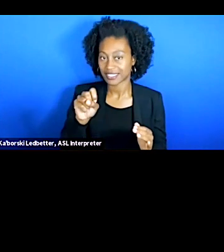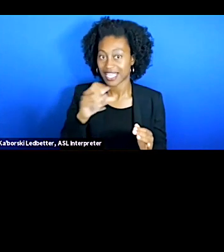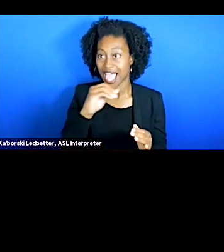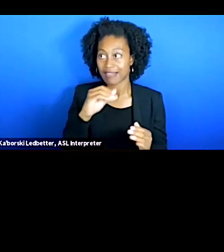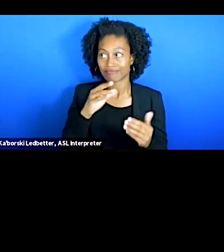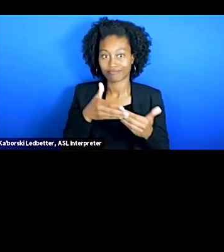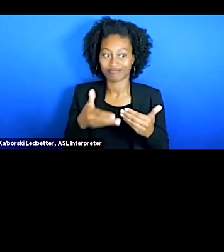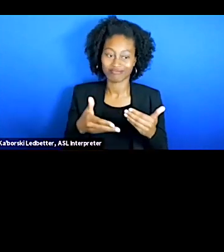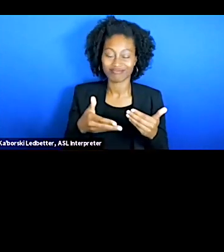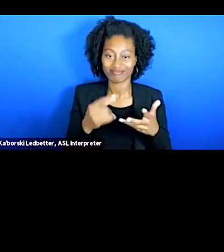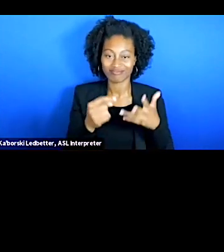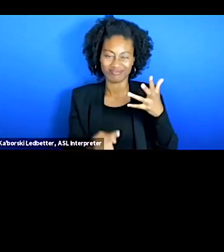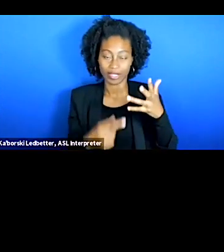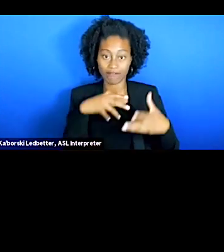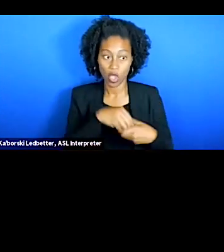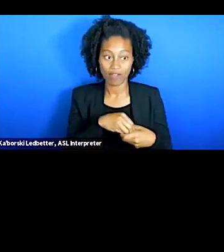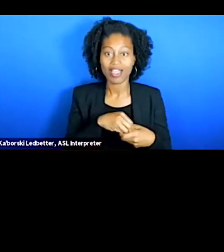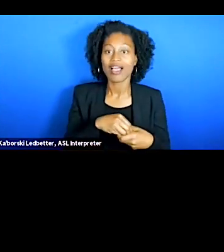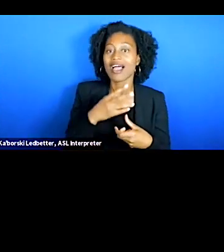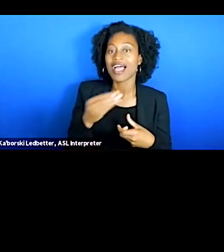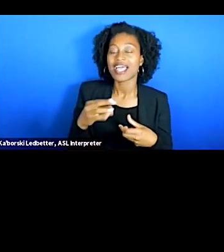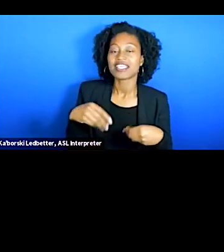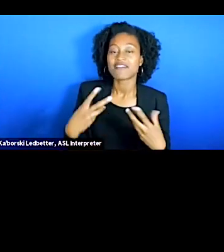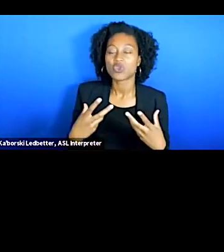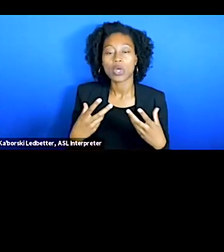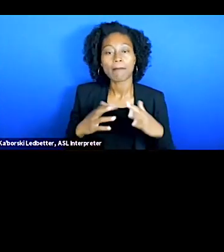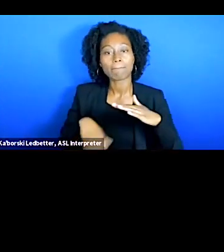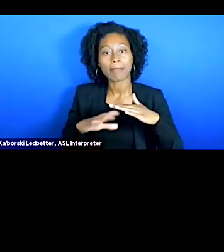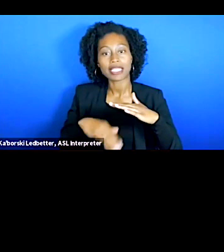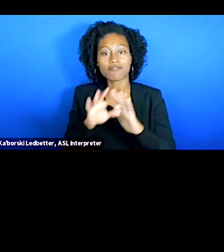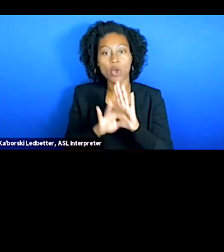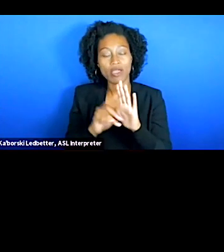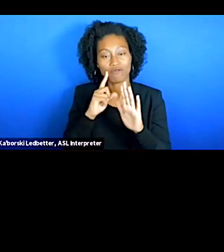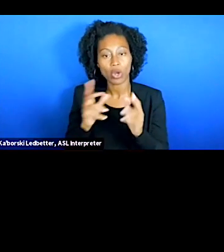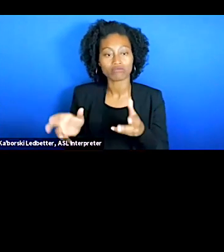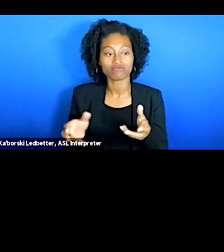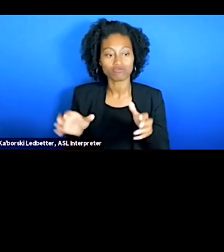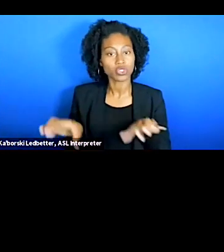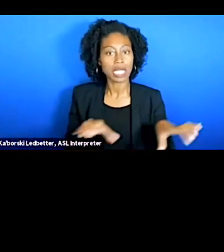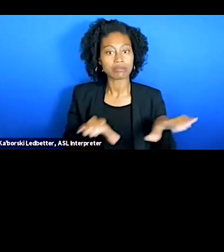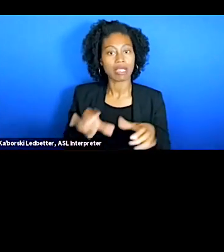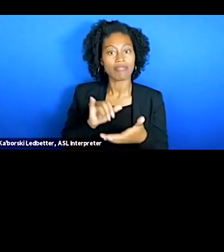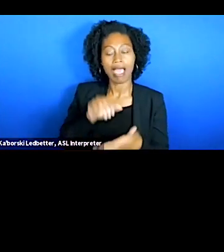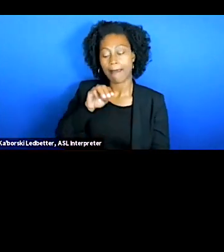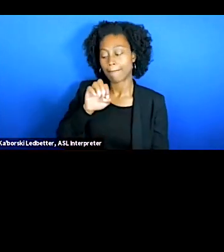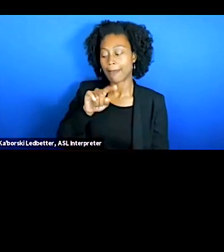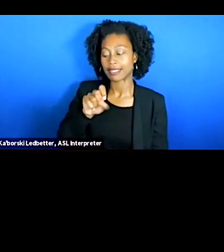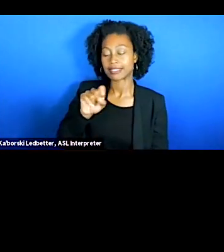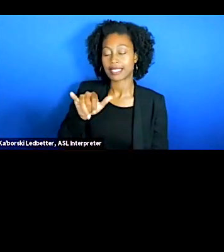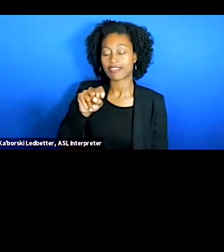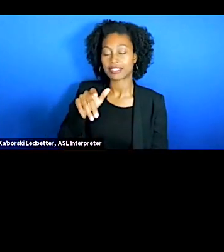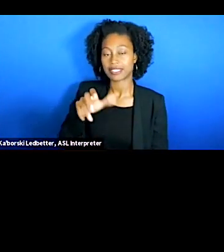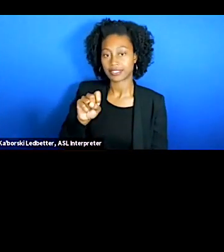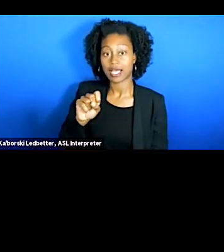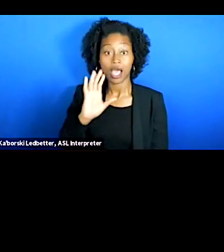and provide a rationale for conducting a metasynthesis. I will then discuss one of my own synthesis projects and